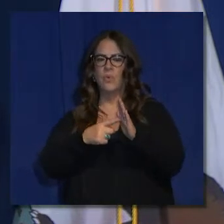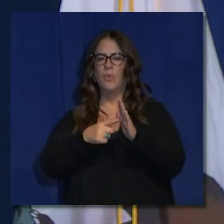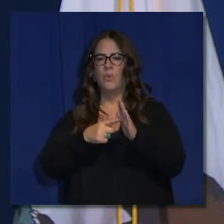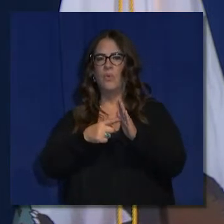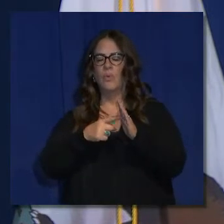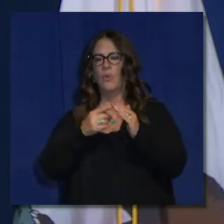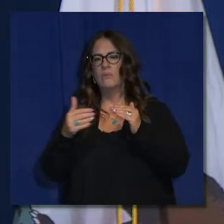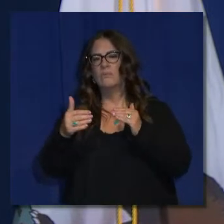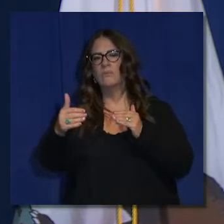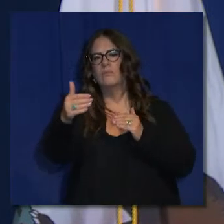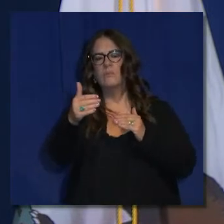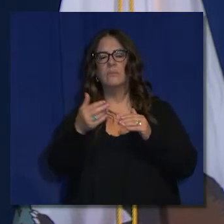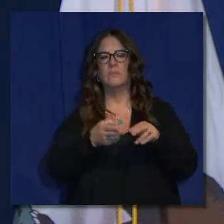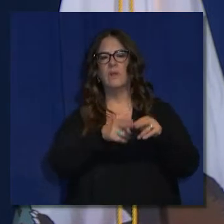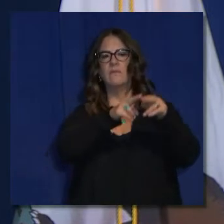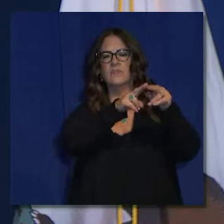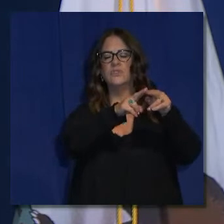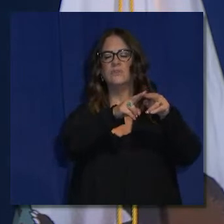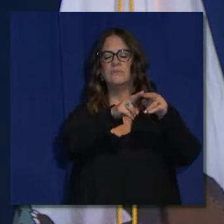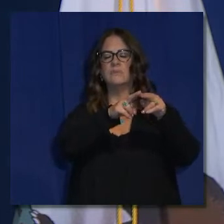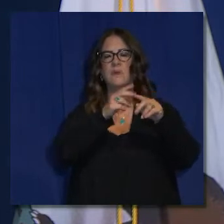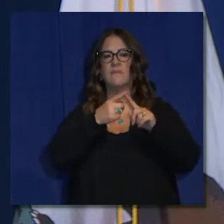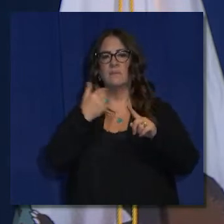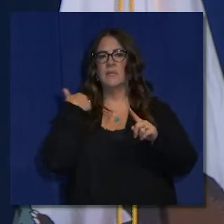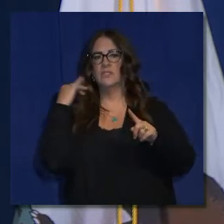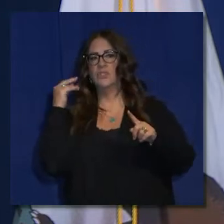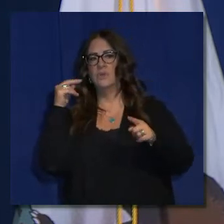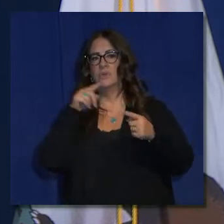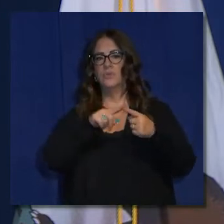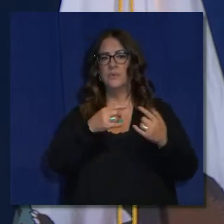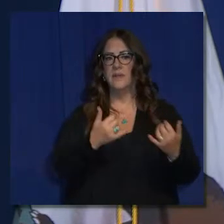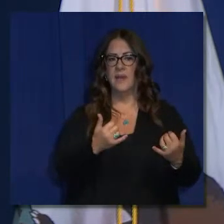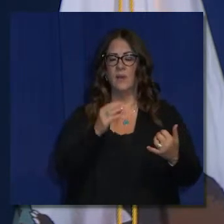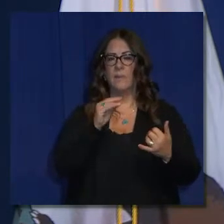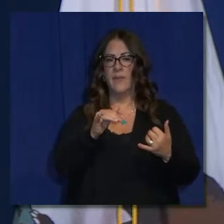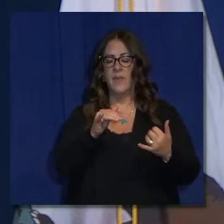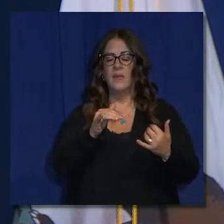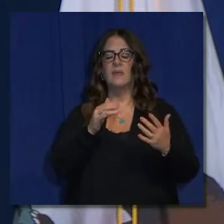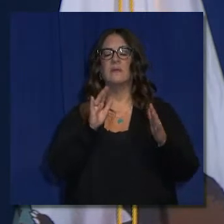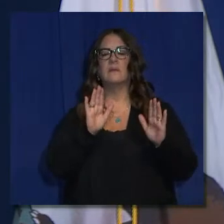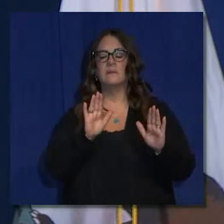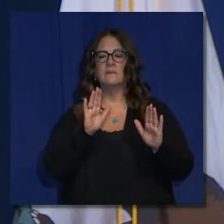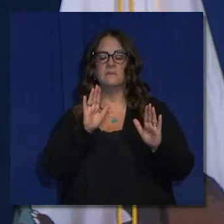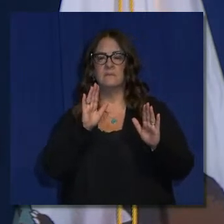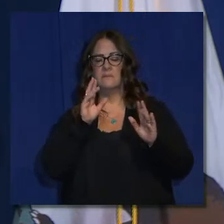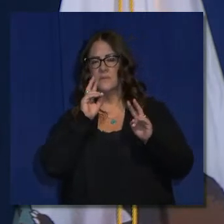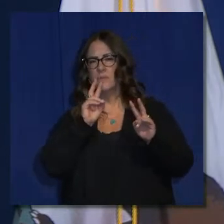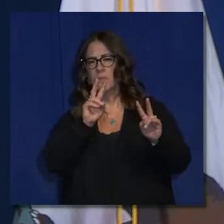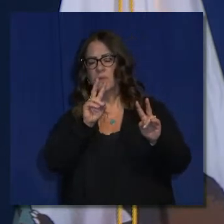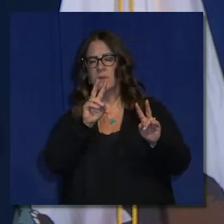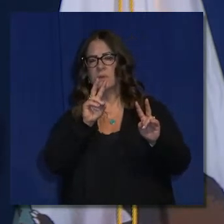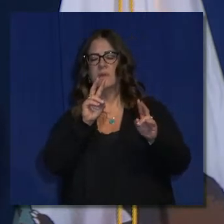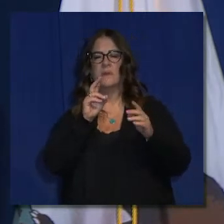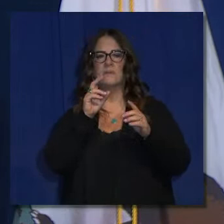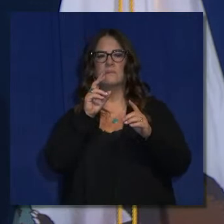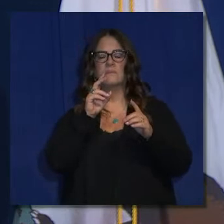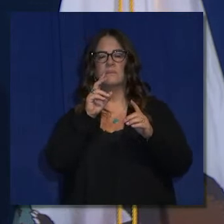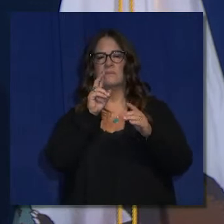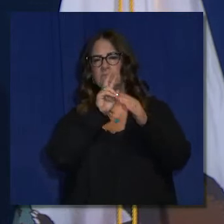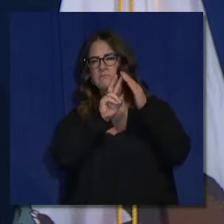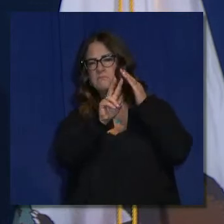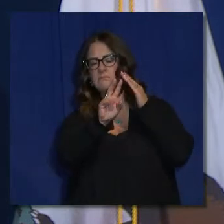inflation, reflecting where we were in January in our thinking versus where we are in May, to look to be a little